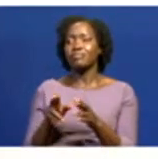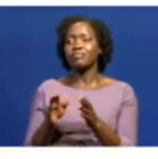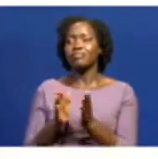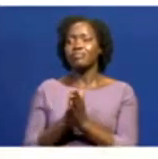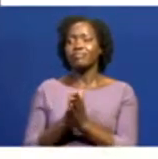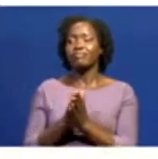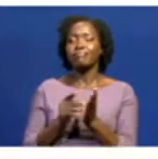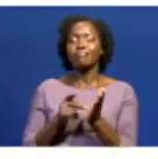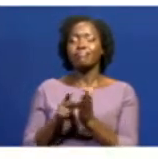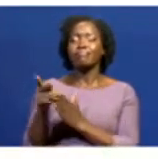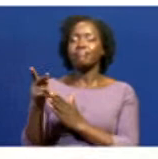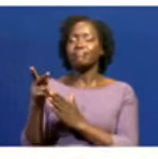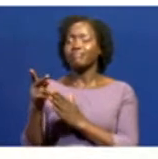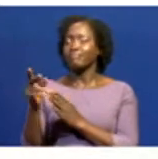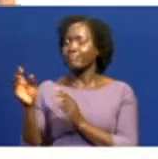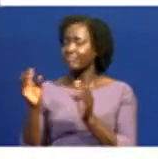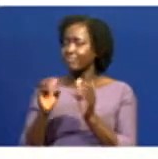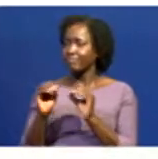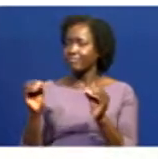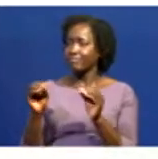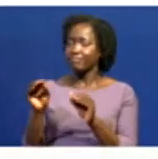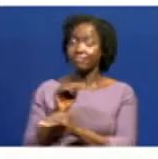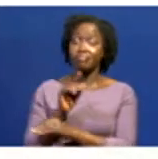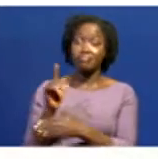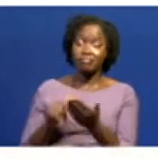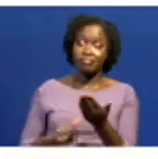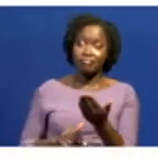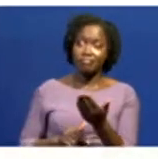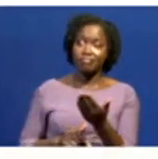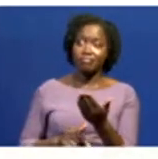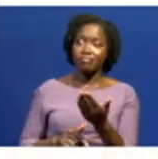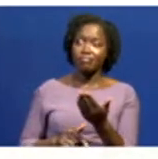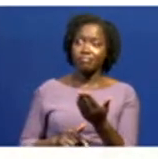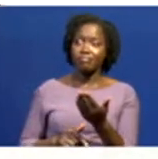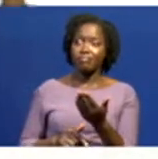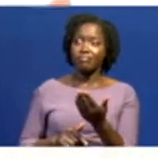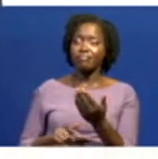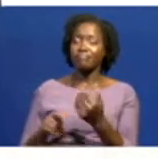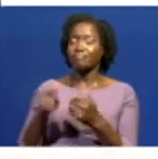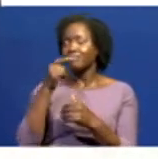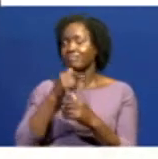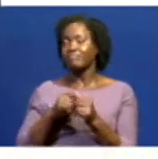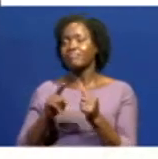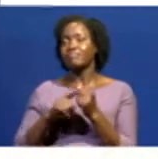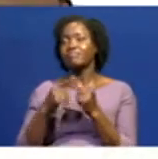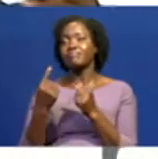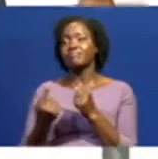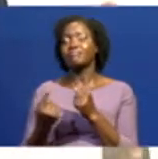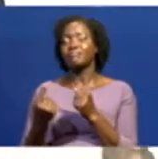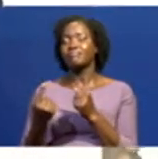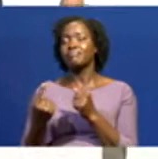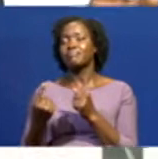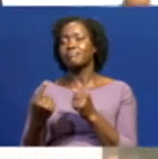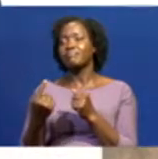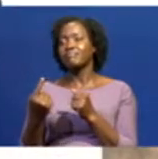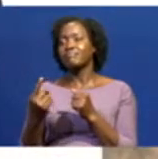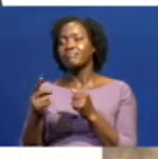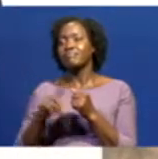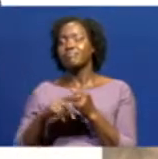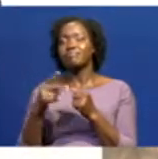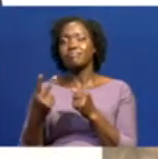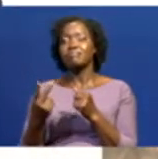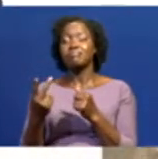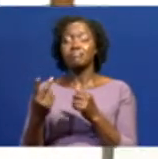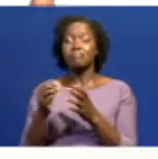payroll. So when you fall off payroll, what replaces payroll? You know, at age 61, at age 62. And sometimes we live at